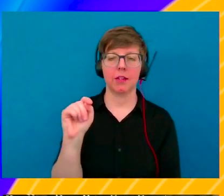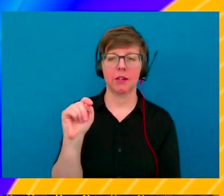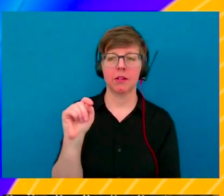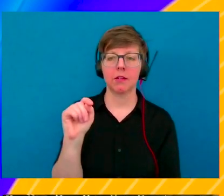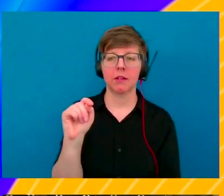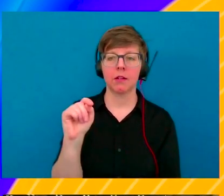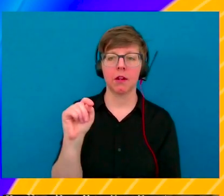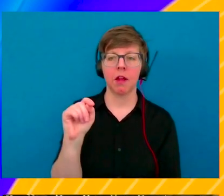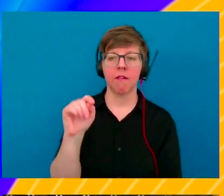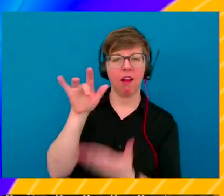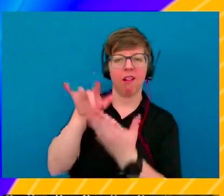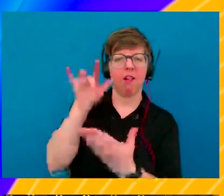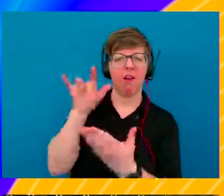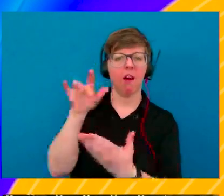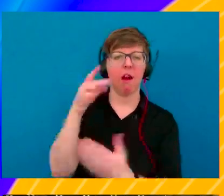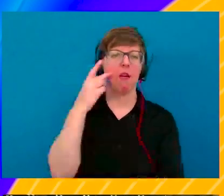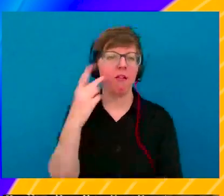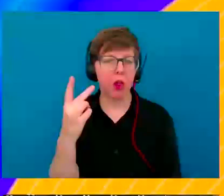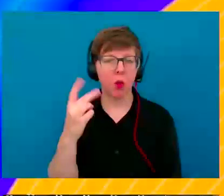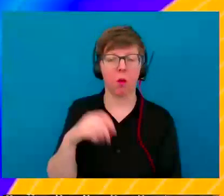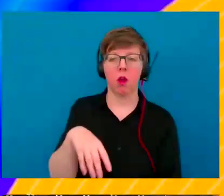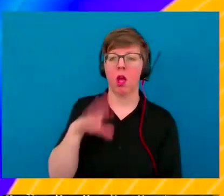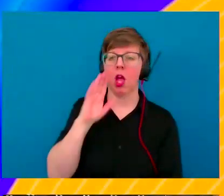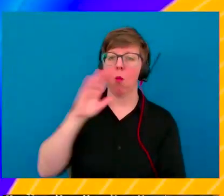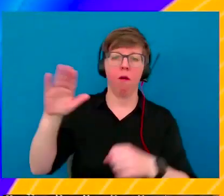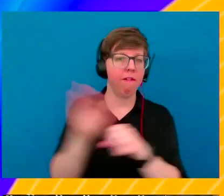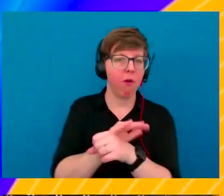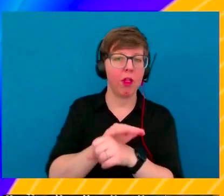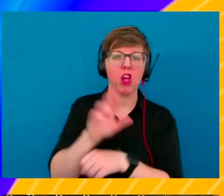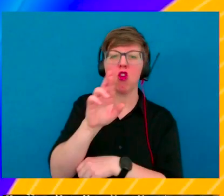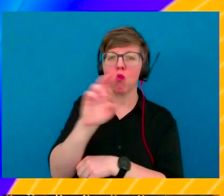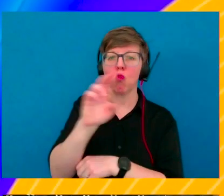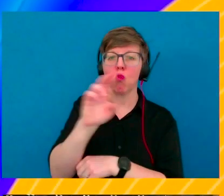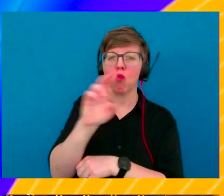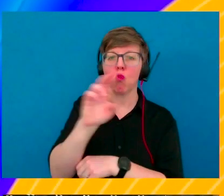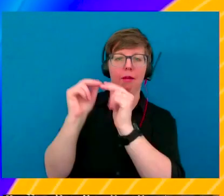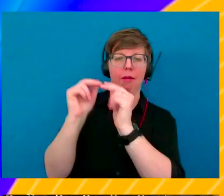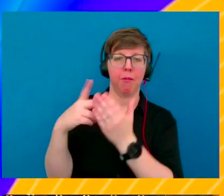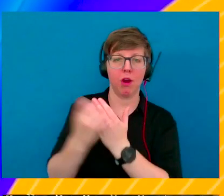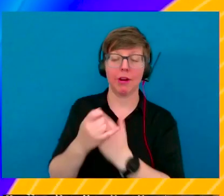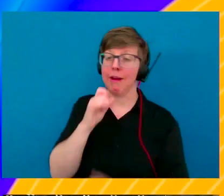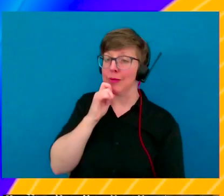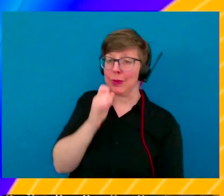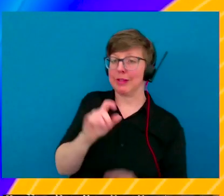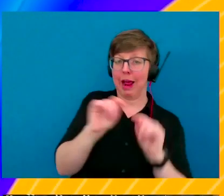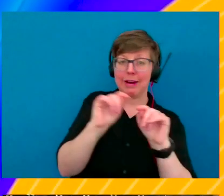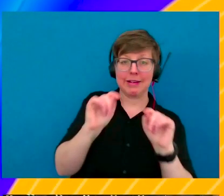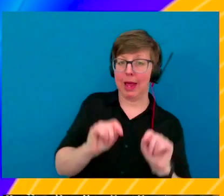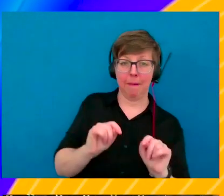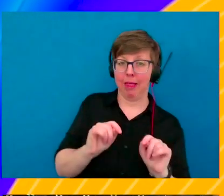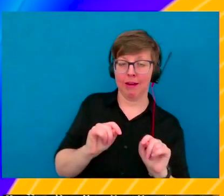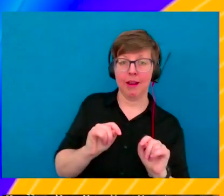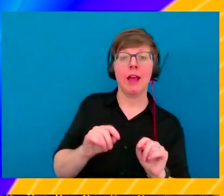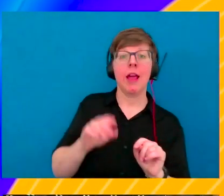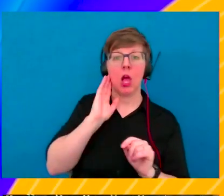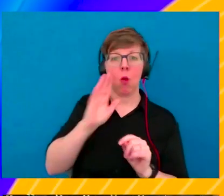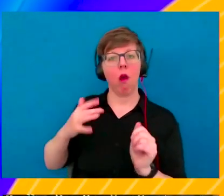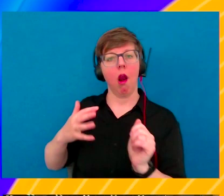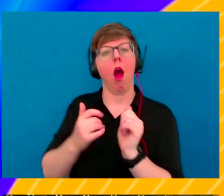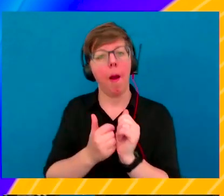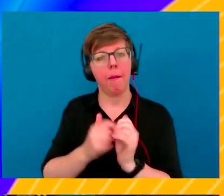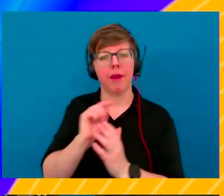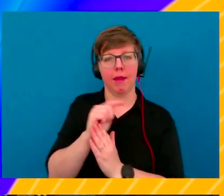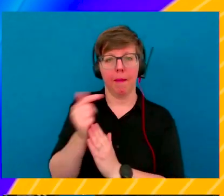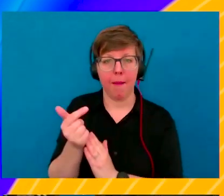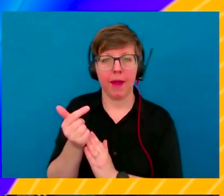to just fully rebuild the project now with Vue. So it's not just like a template. It's actually updating the pipeline to be Vue contextually aware. And yeah, there